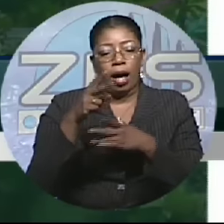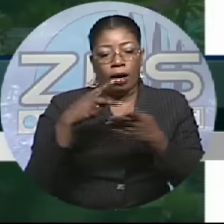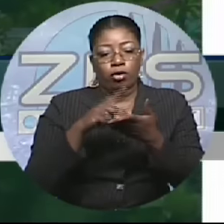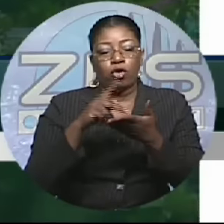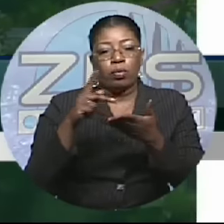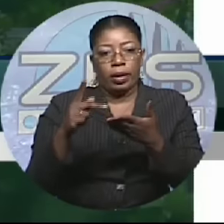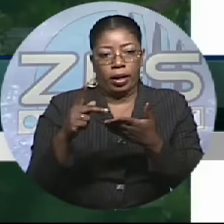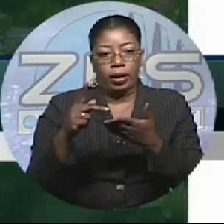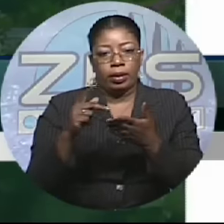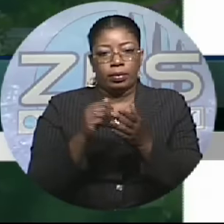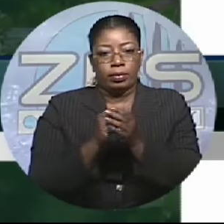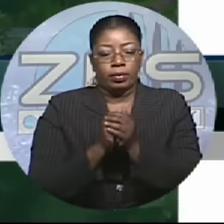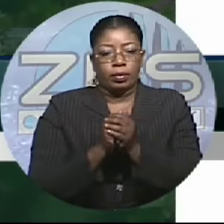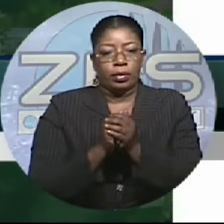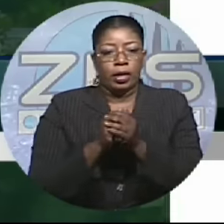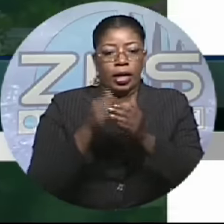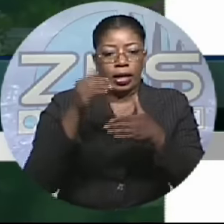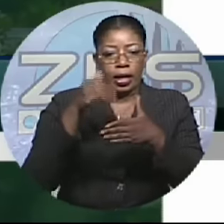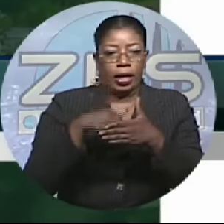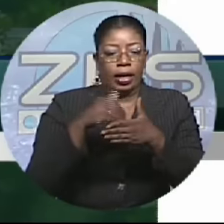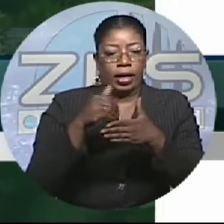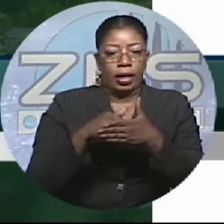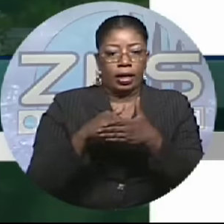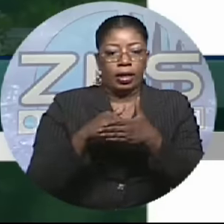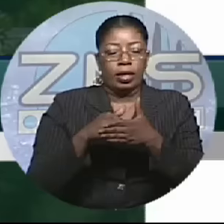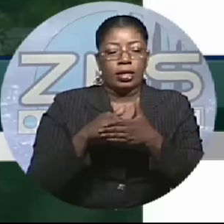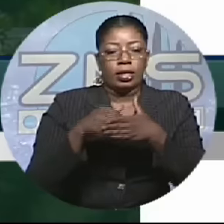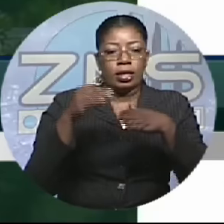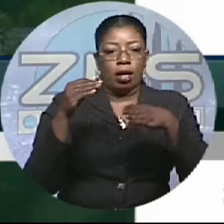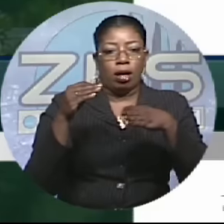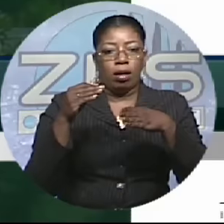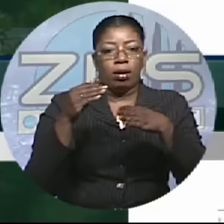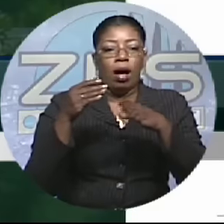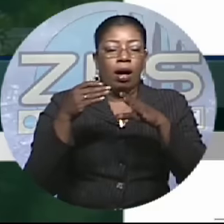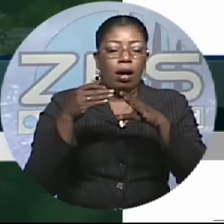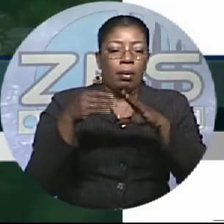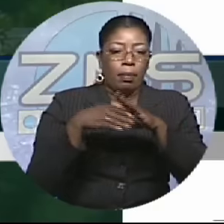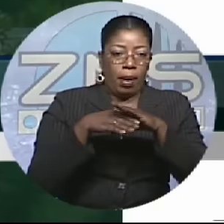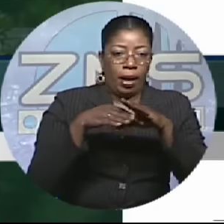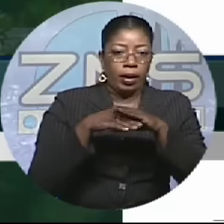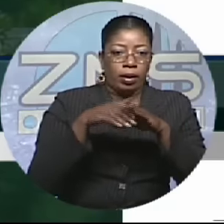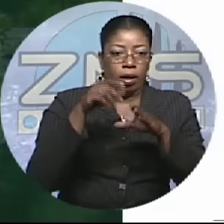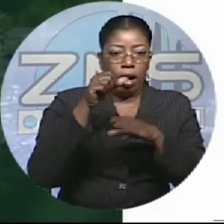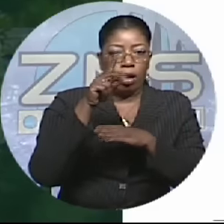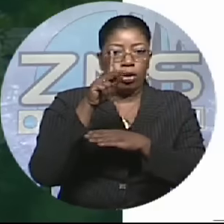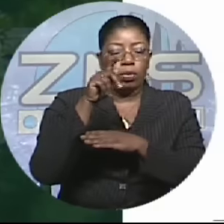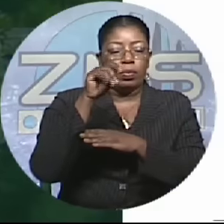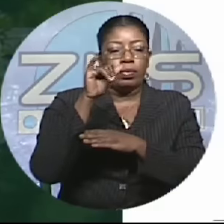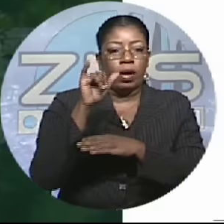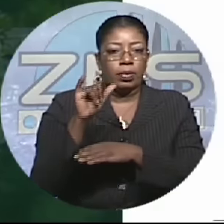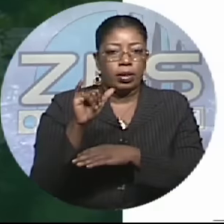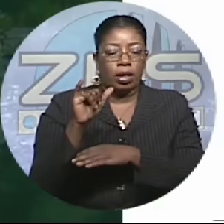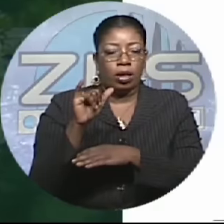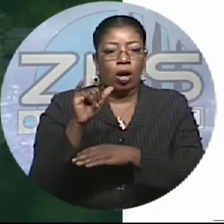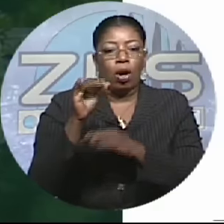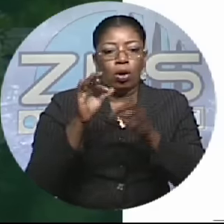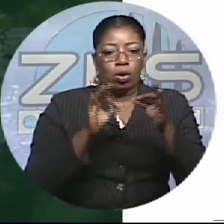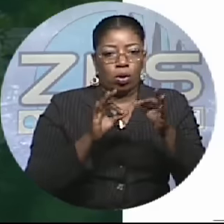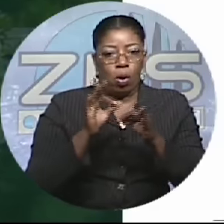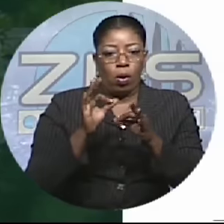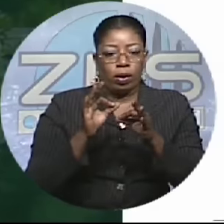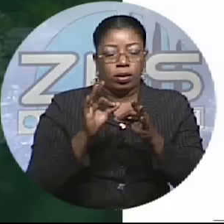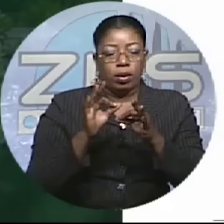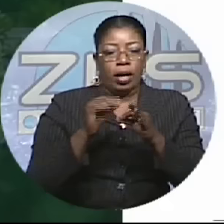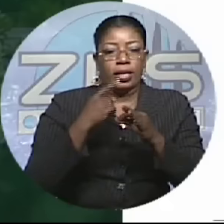Thursday, notice was served in the Bankruptcy Court of Delaware that these establishments have been notified that Bahamar wishes to not pay them